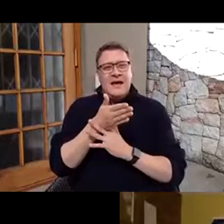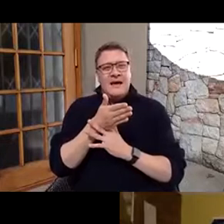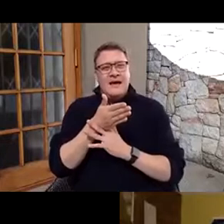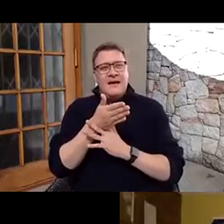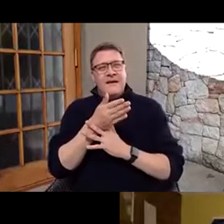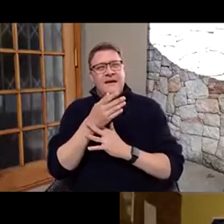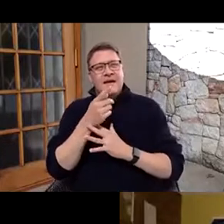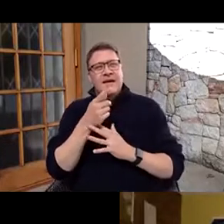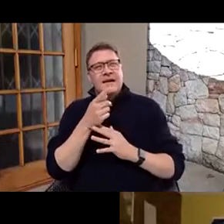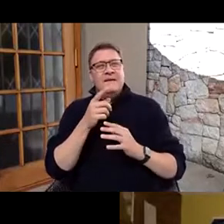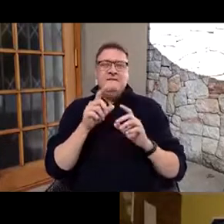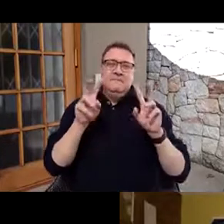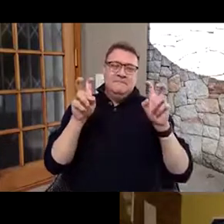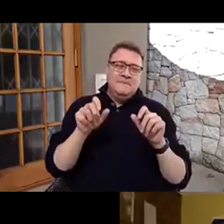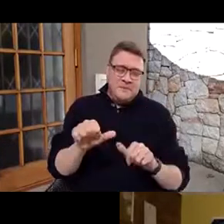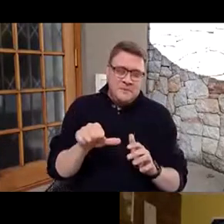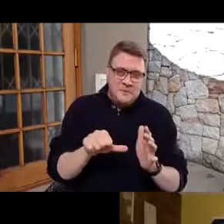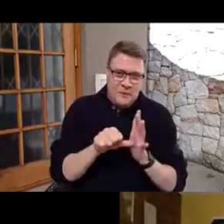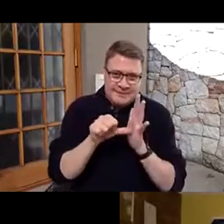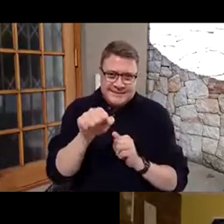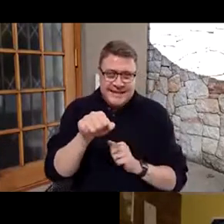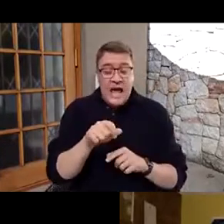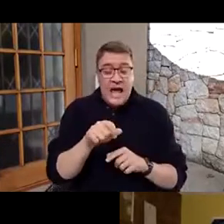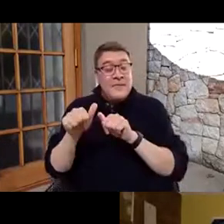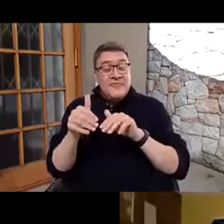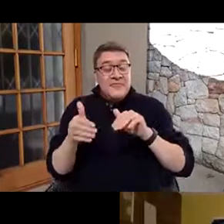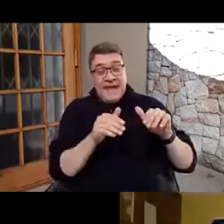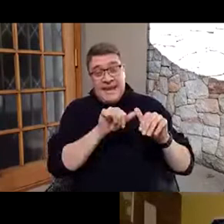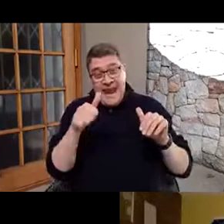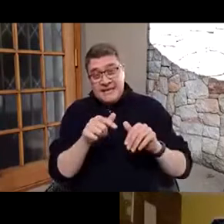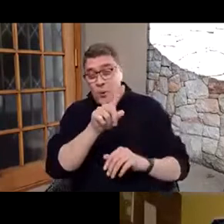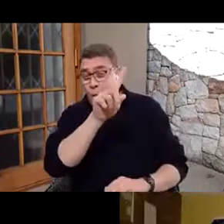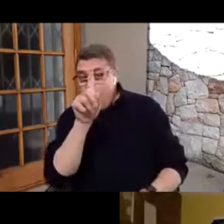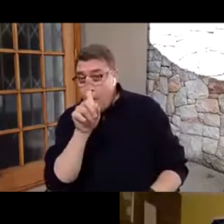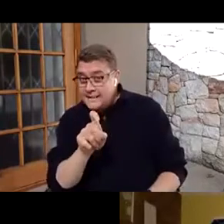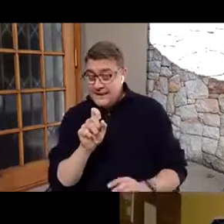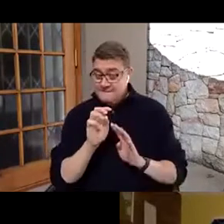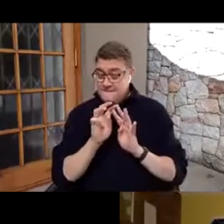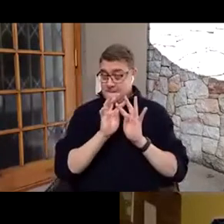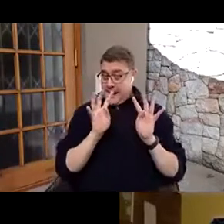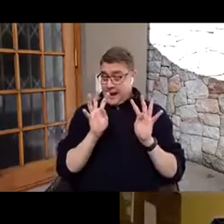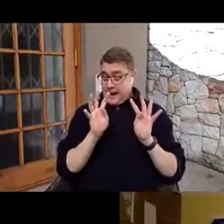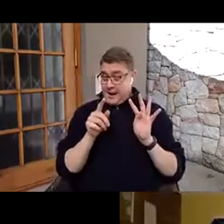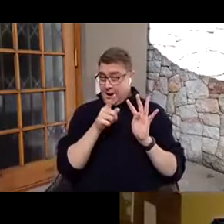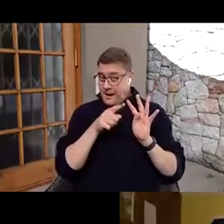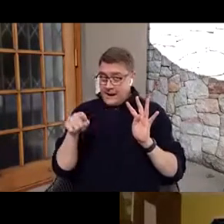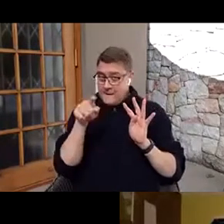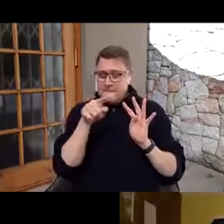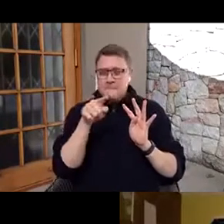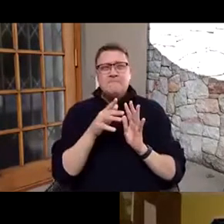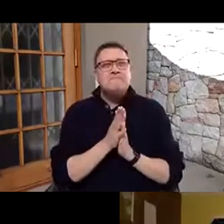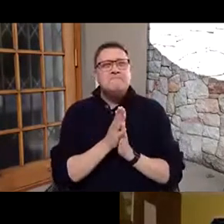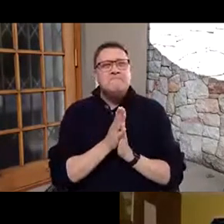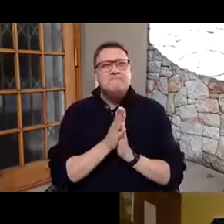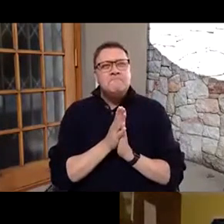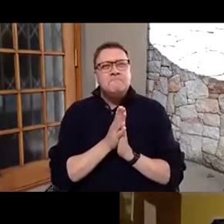feature. Okay, so moving on to the next question for our panelists. We'll start